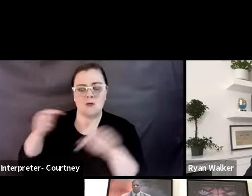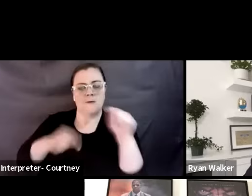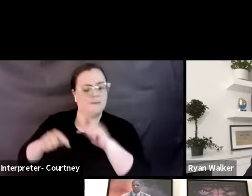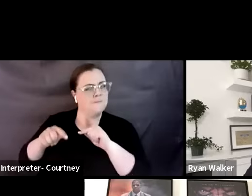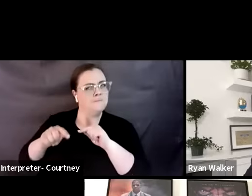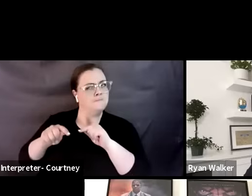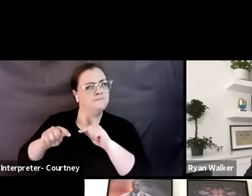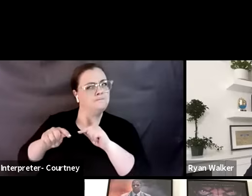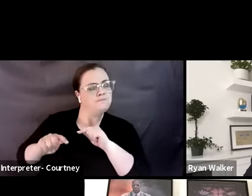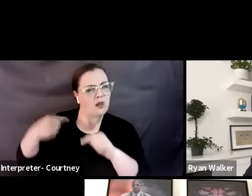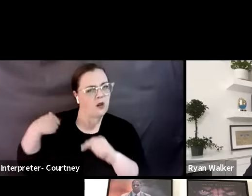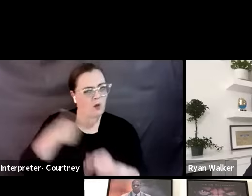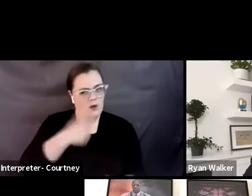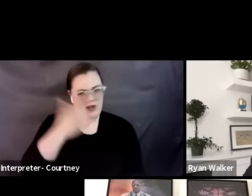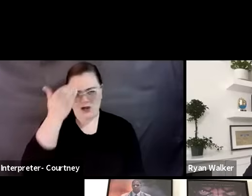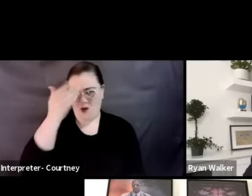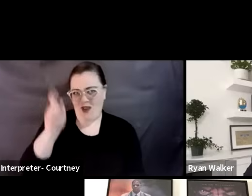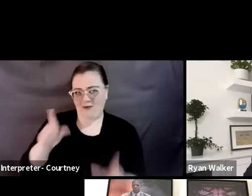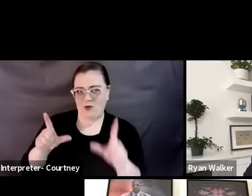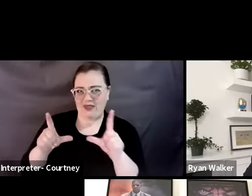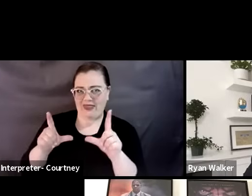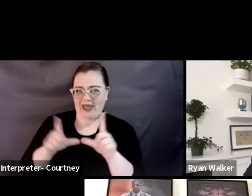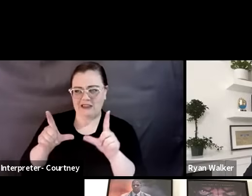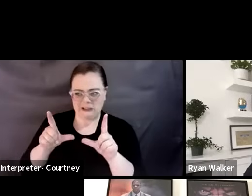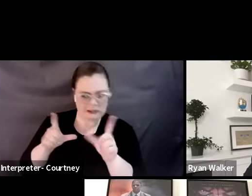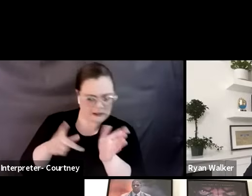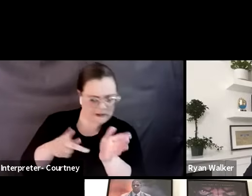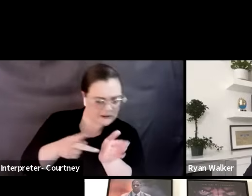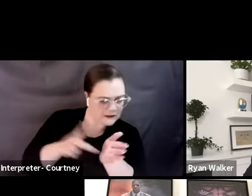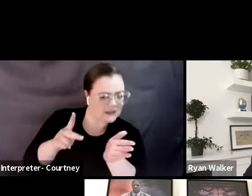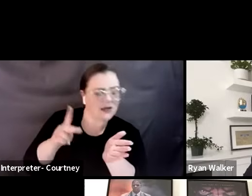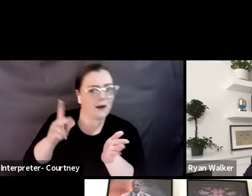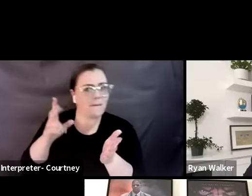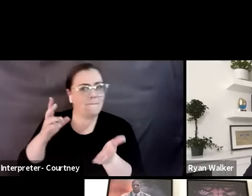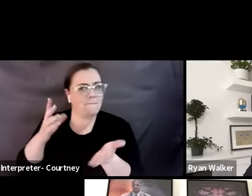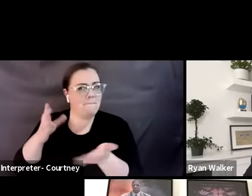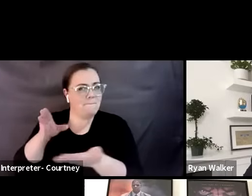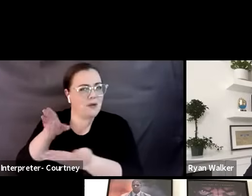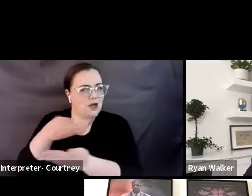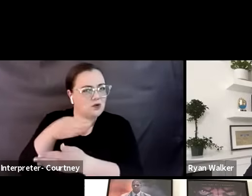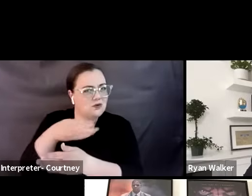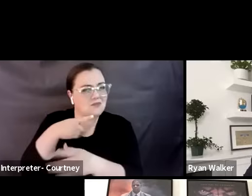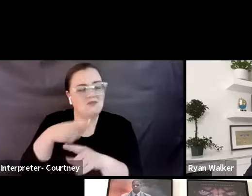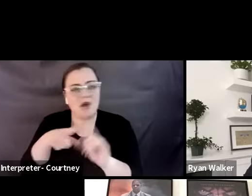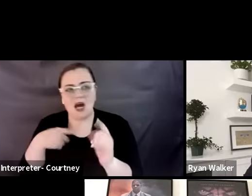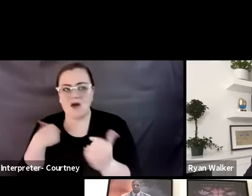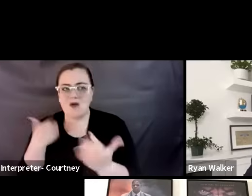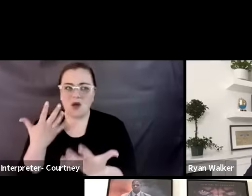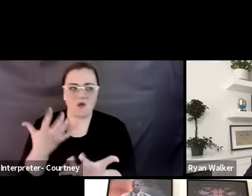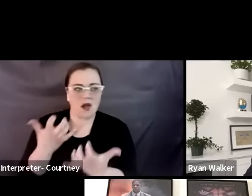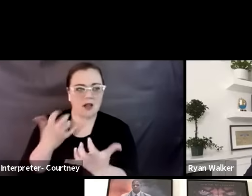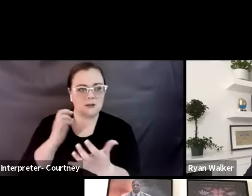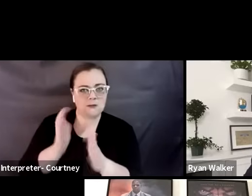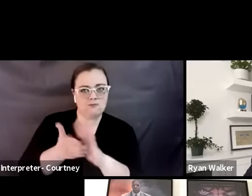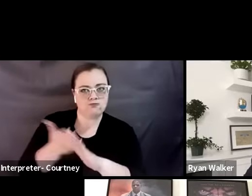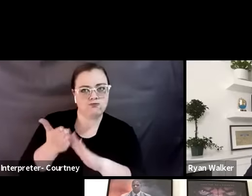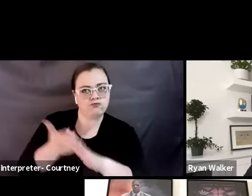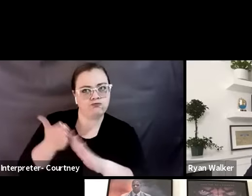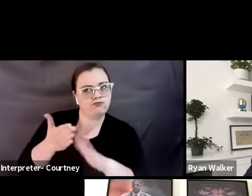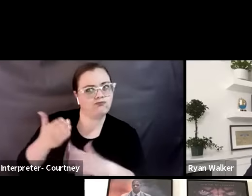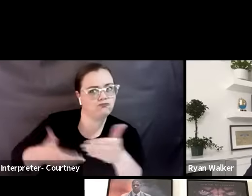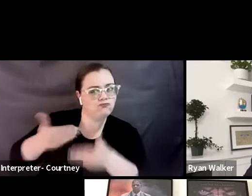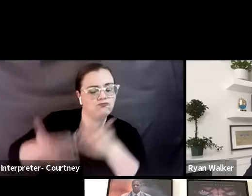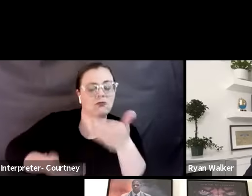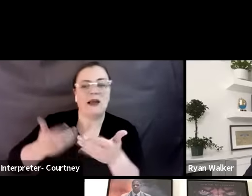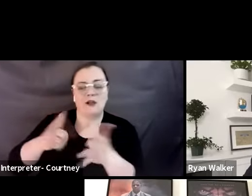know we have to license music, okay, but we're gonna, we want to get this platform up off the ground and start